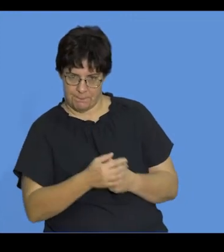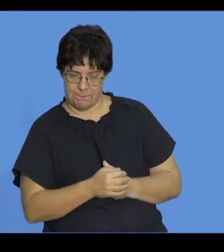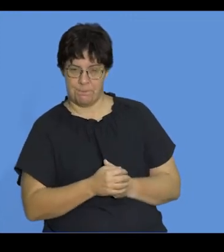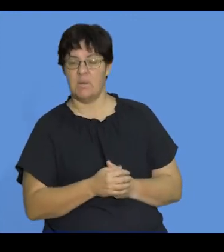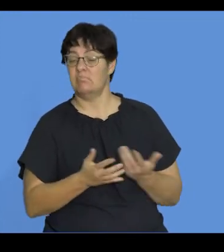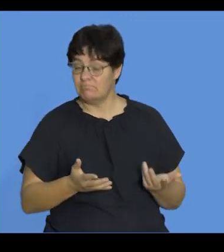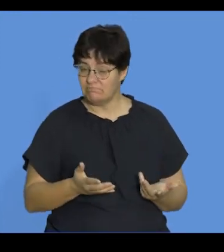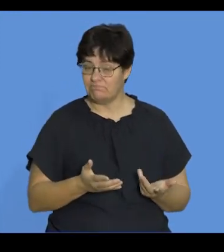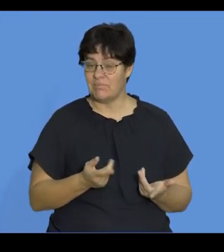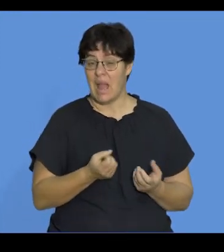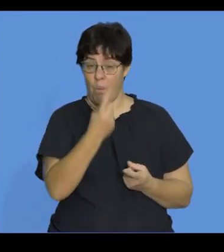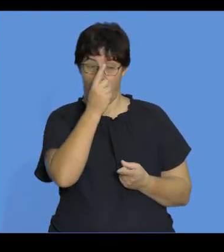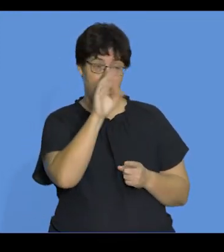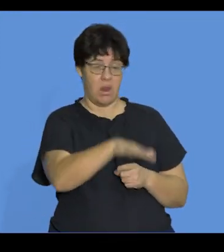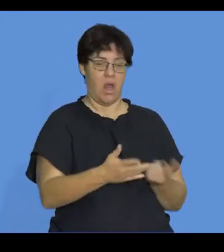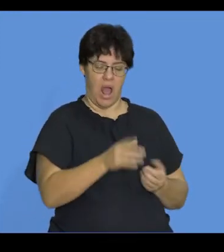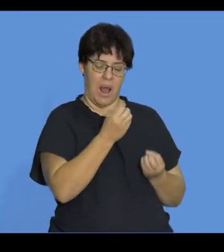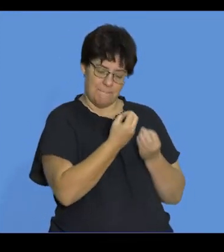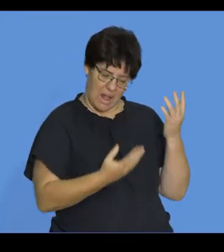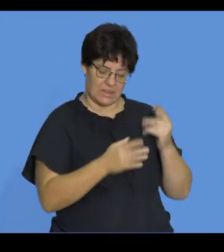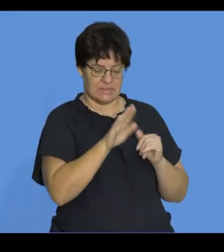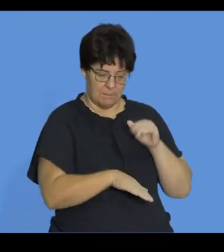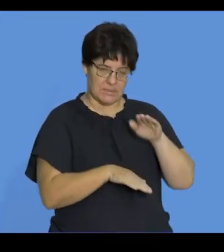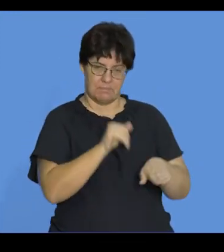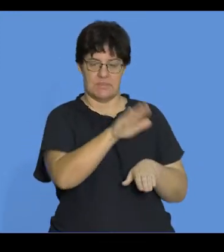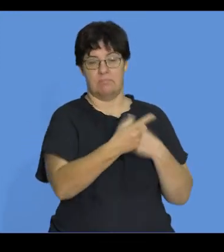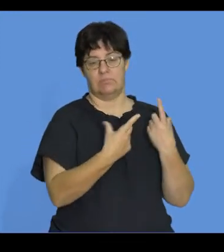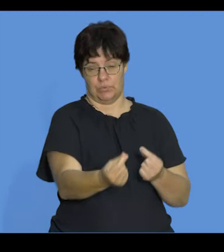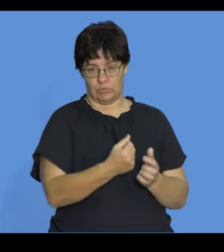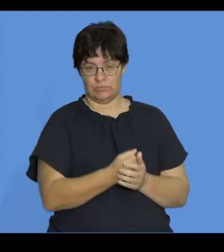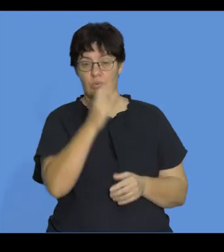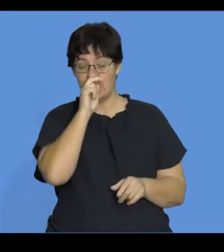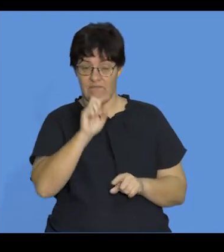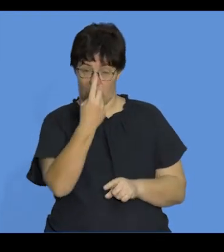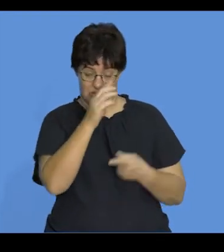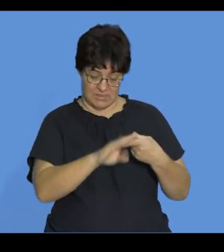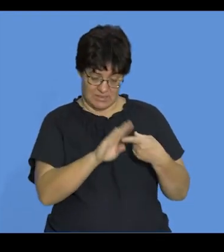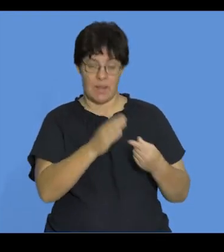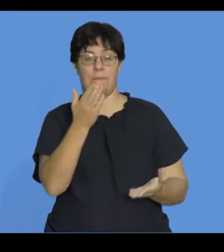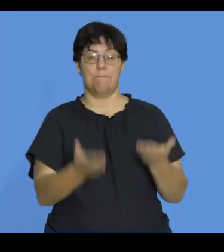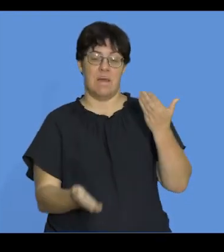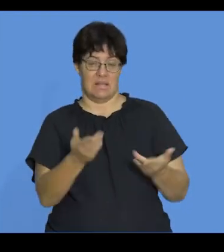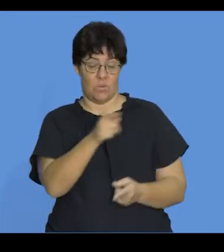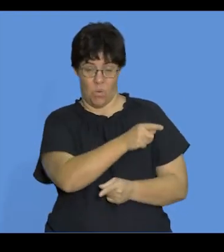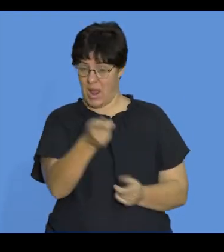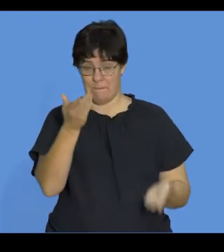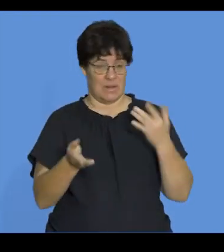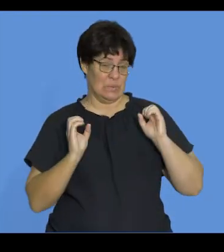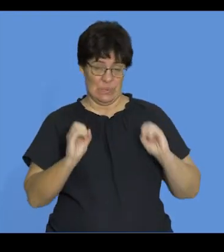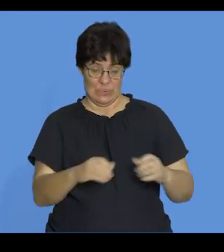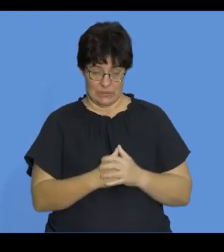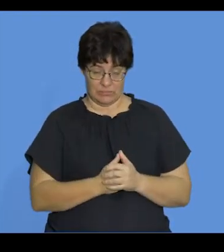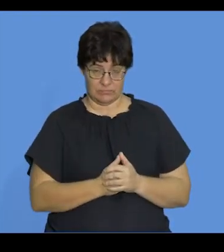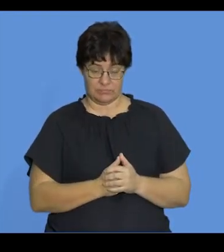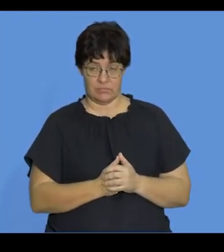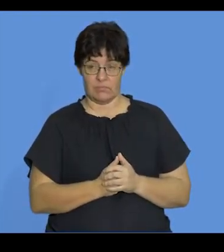of a question, okay? So the first part of the multi-step was to balance because the reaction equation for the reaction was not balanced. So